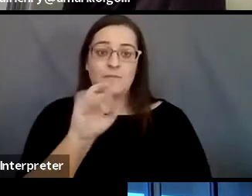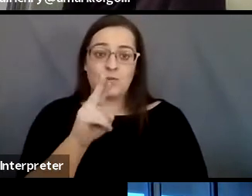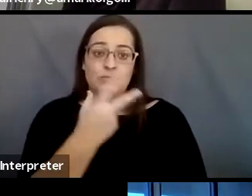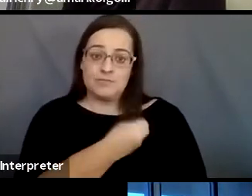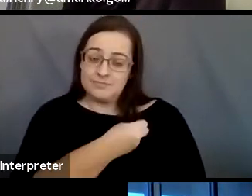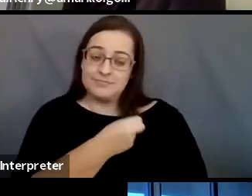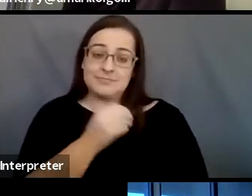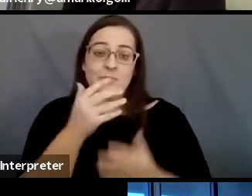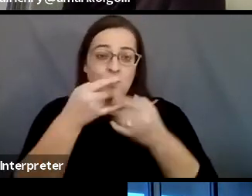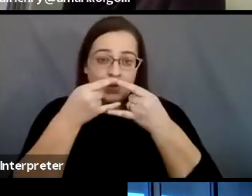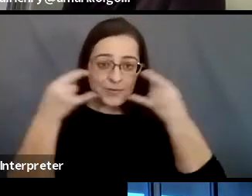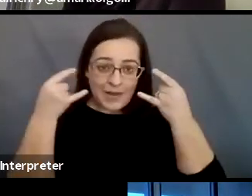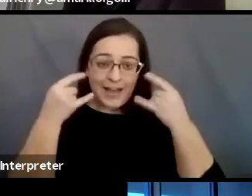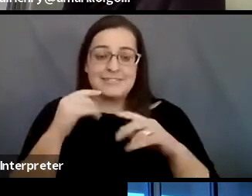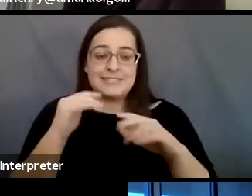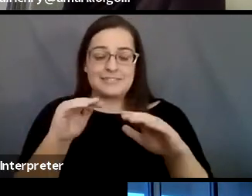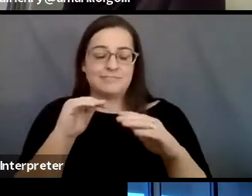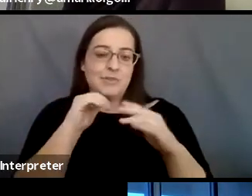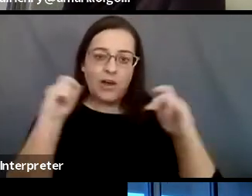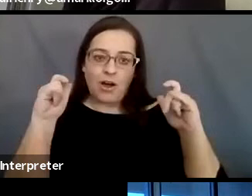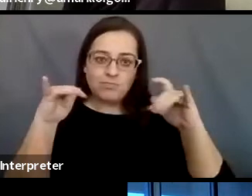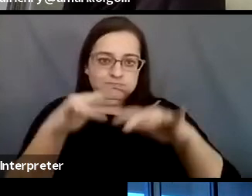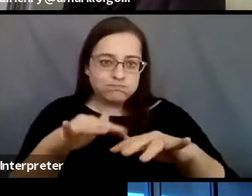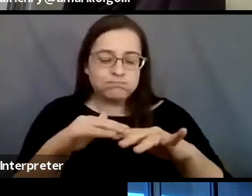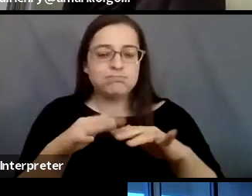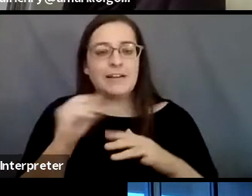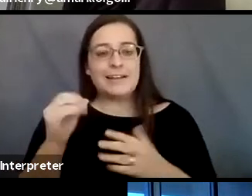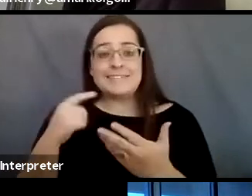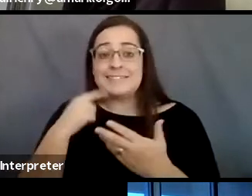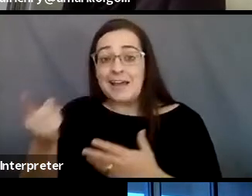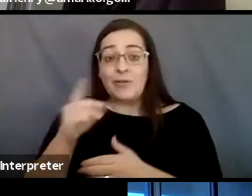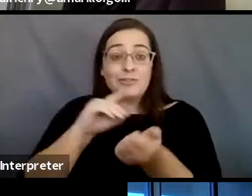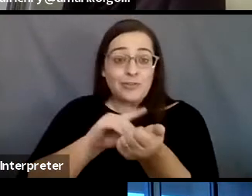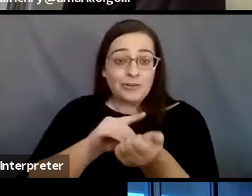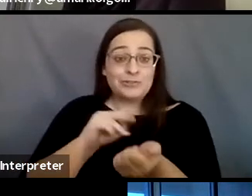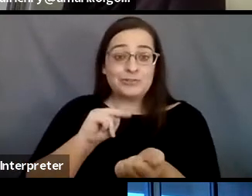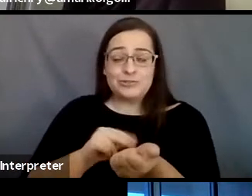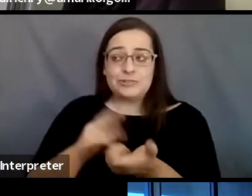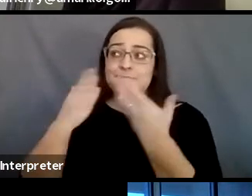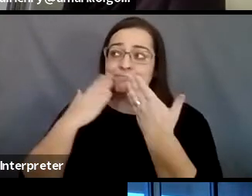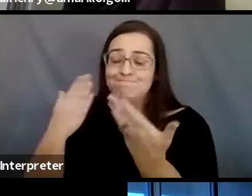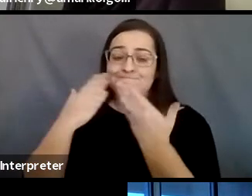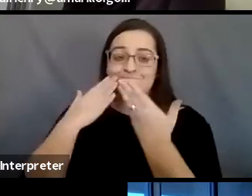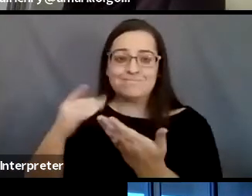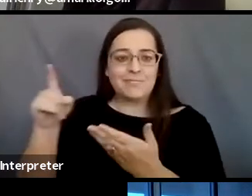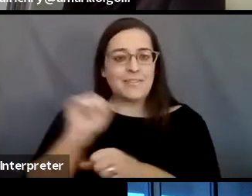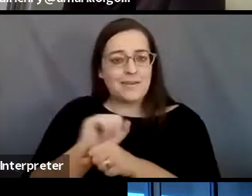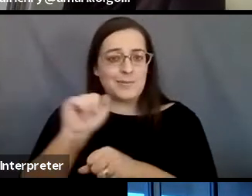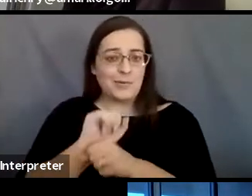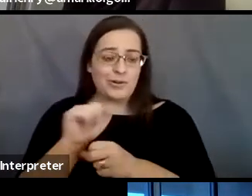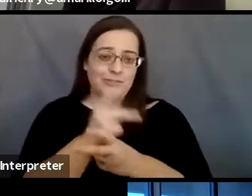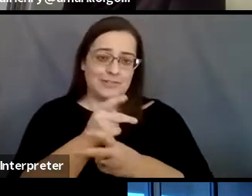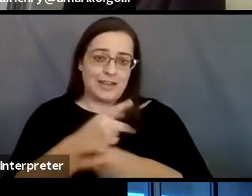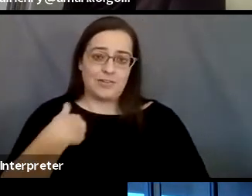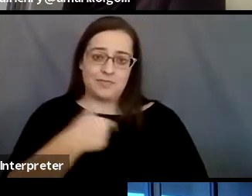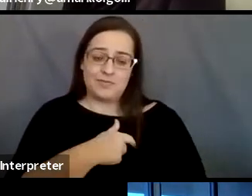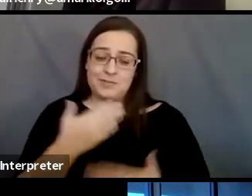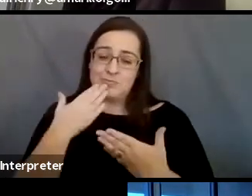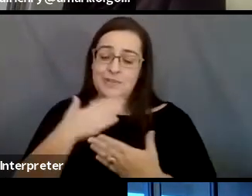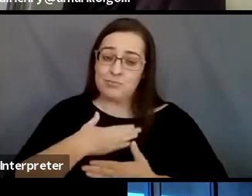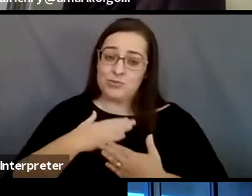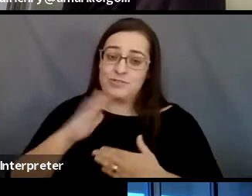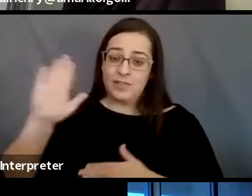limit gatherings, and say thank you to a healthcare provider. They worked tirelessly taking care of us, and so we certainly appreciate all of their